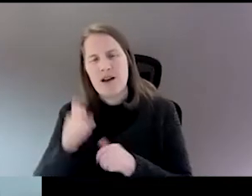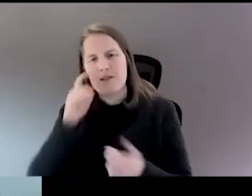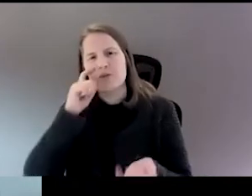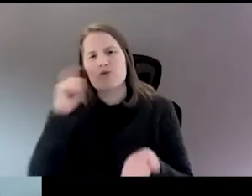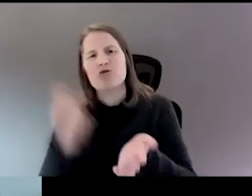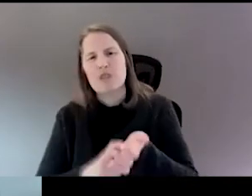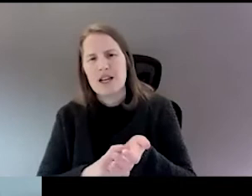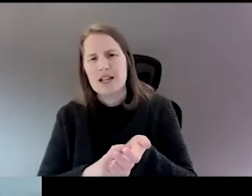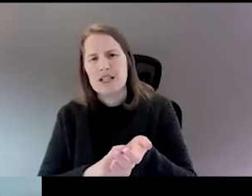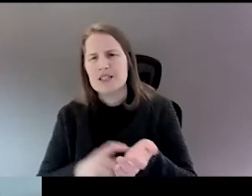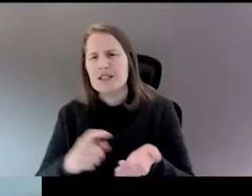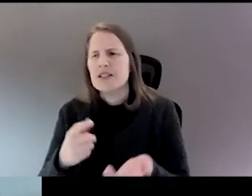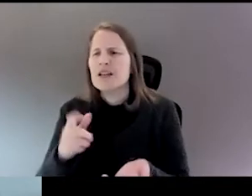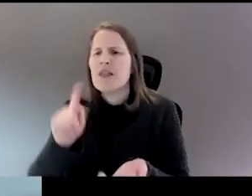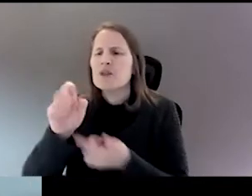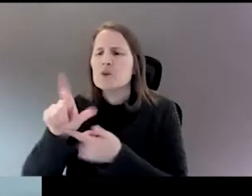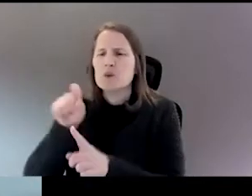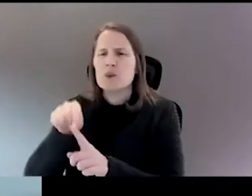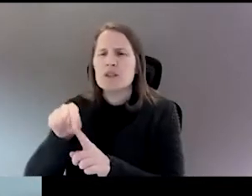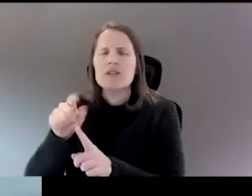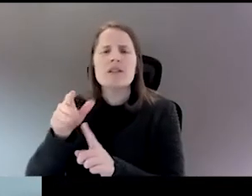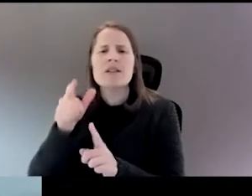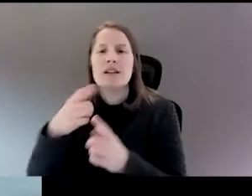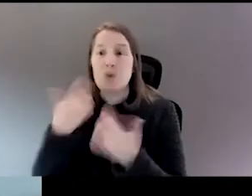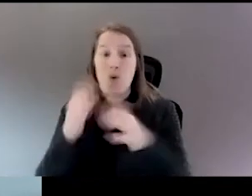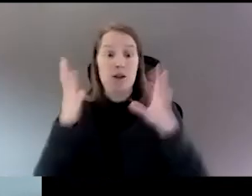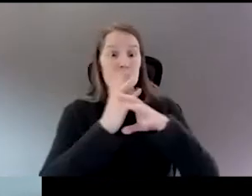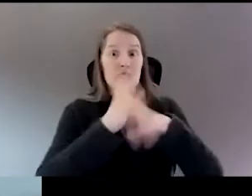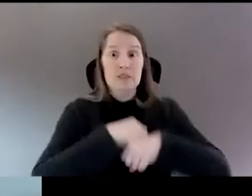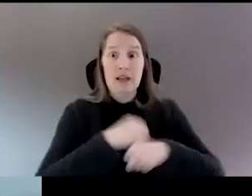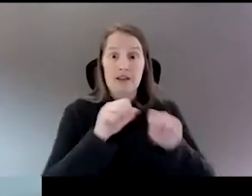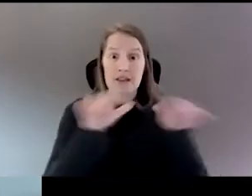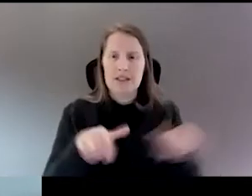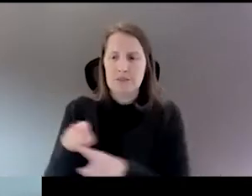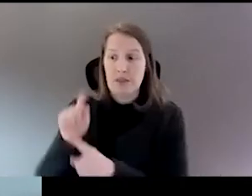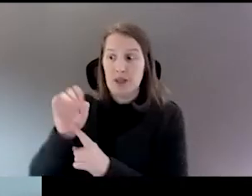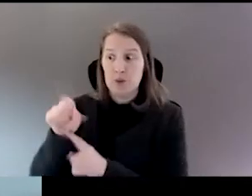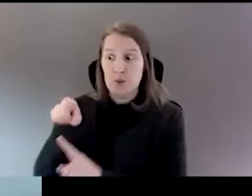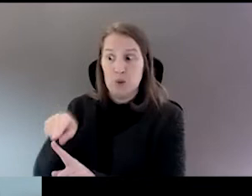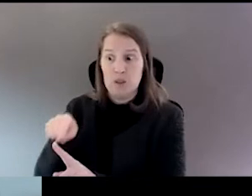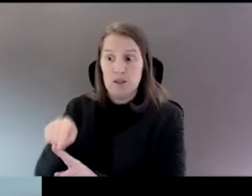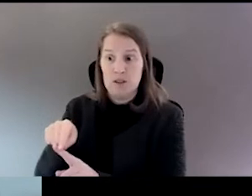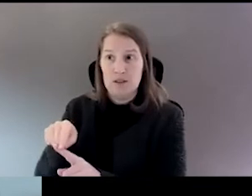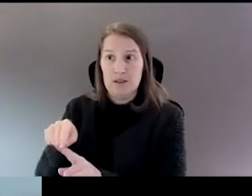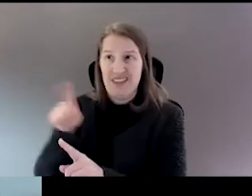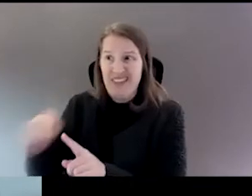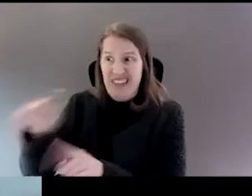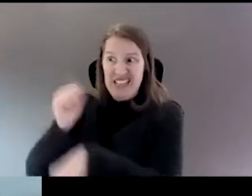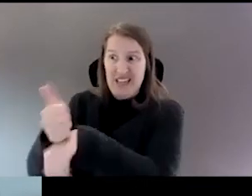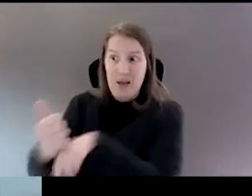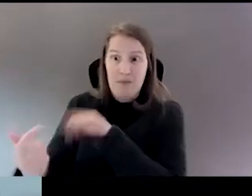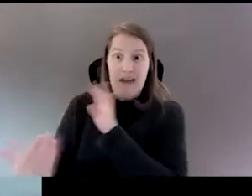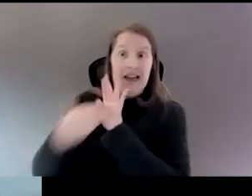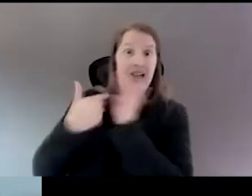really trying to use to dismantle the system? Are we just using the same tools that were used against us to fix the system? And